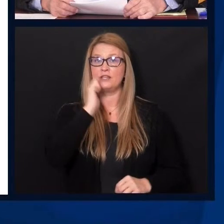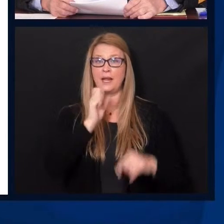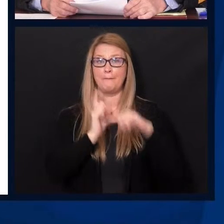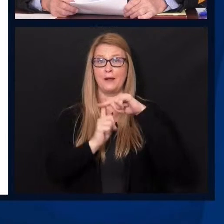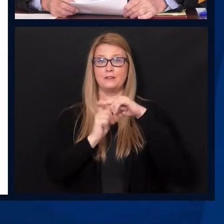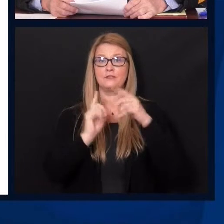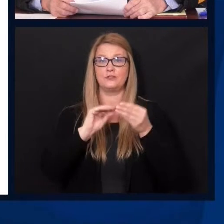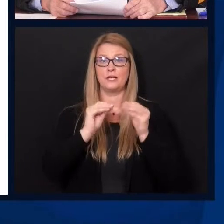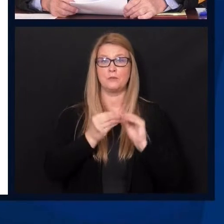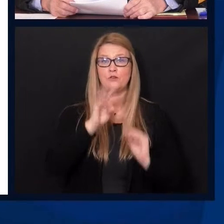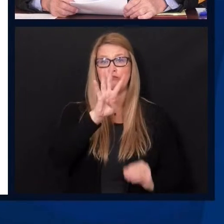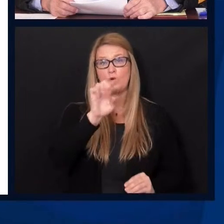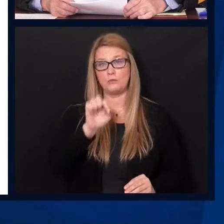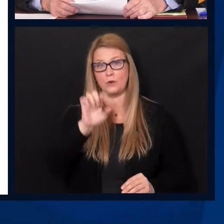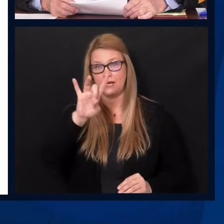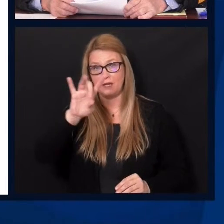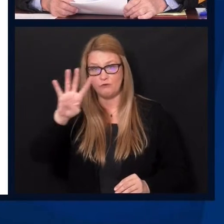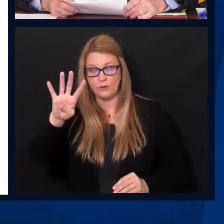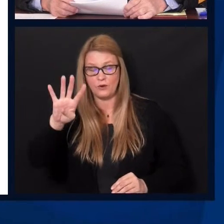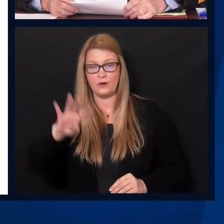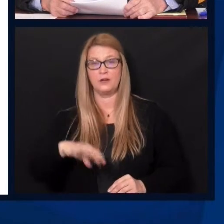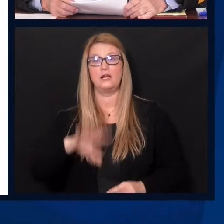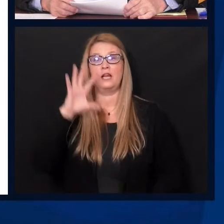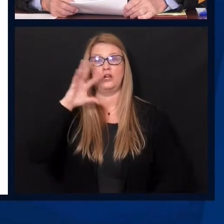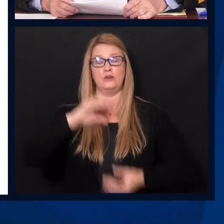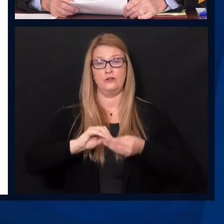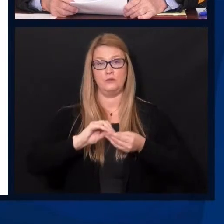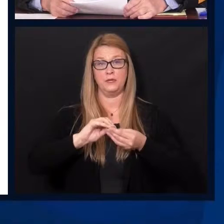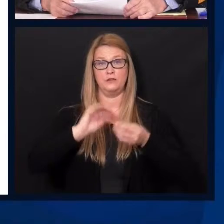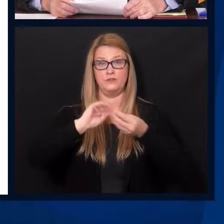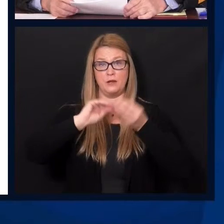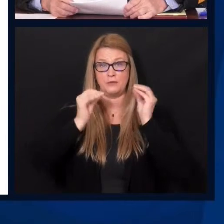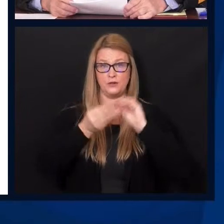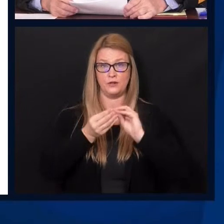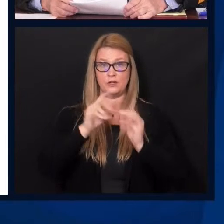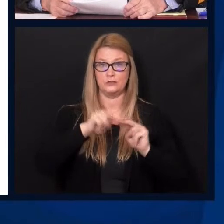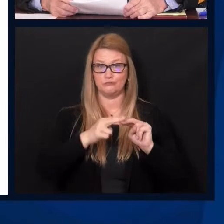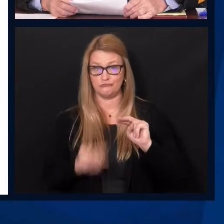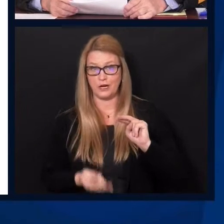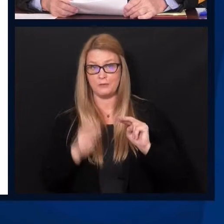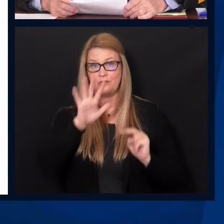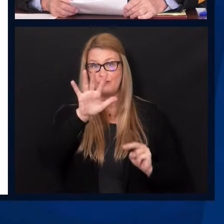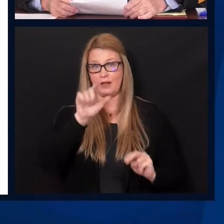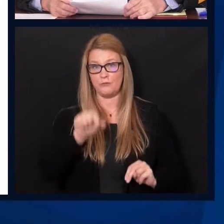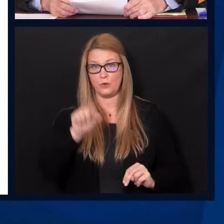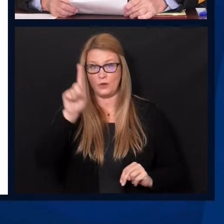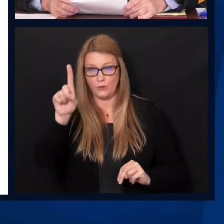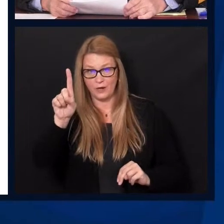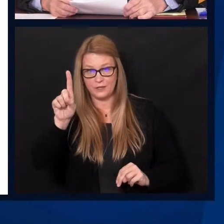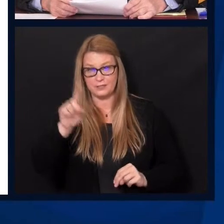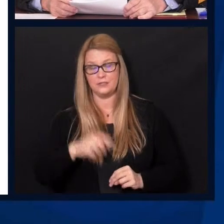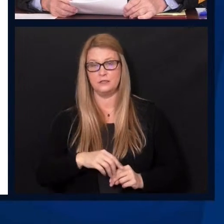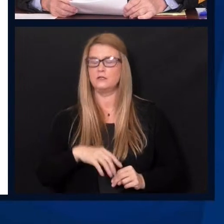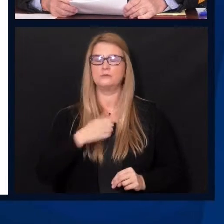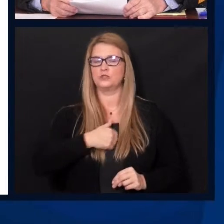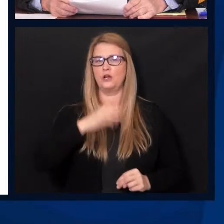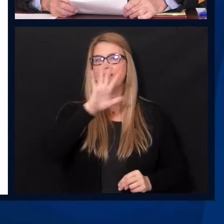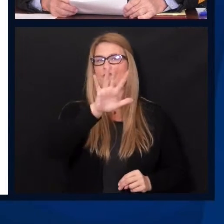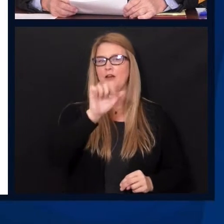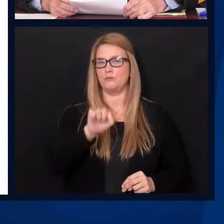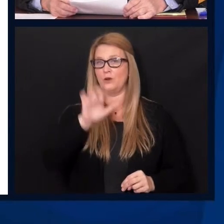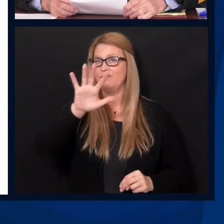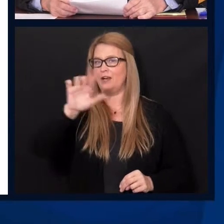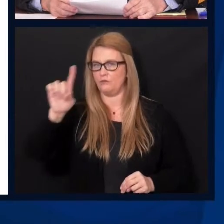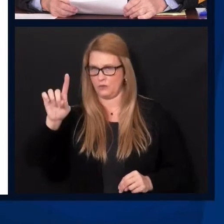rate is at 4.84. Our cumulative rate has dropped again to 5.1 or